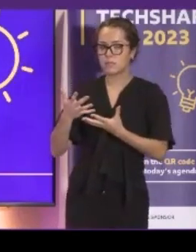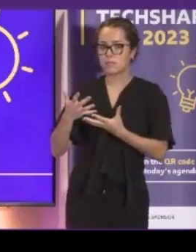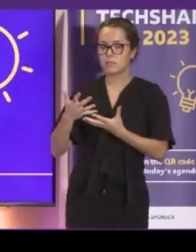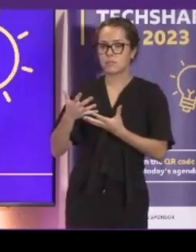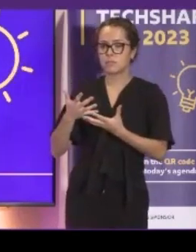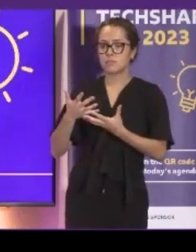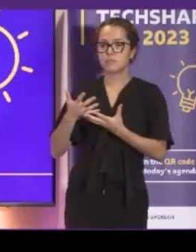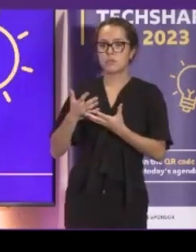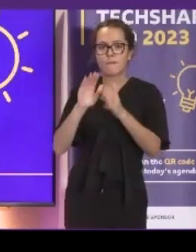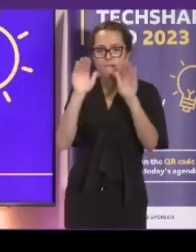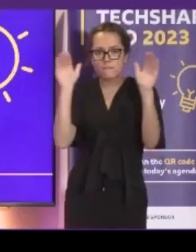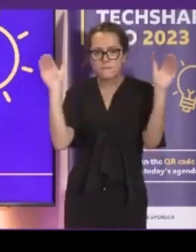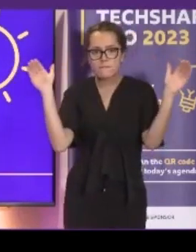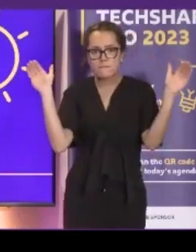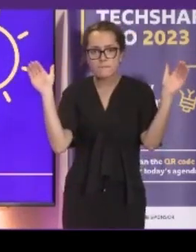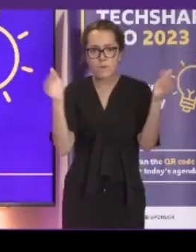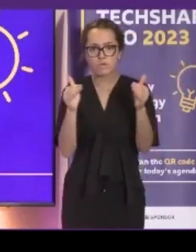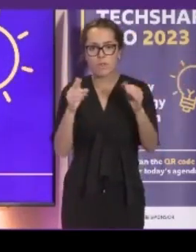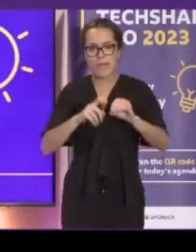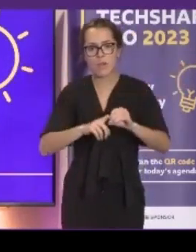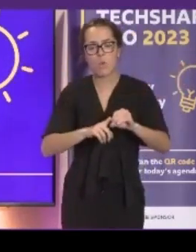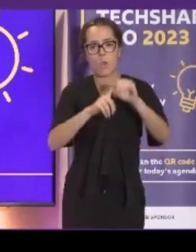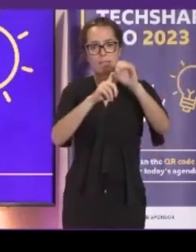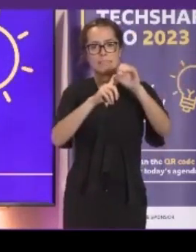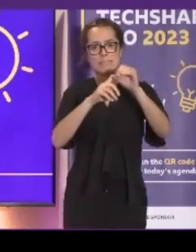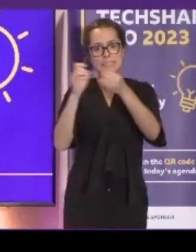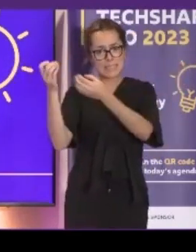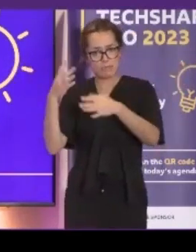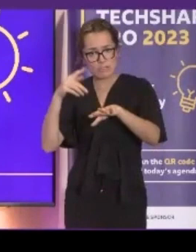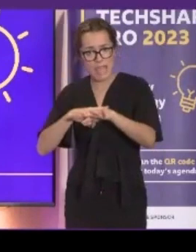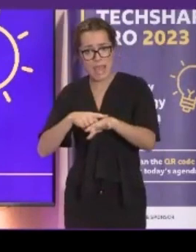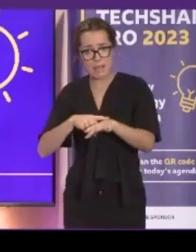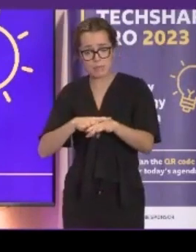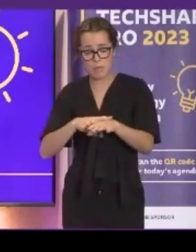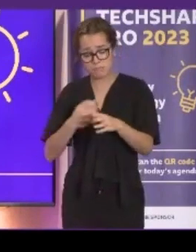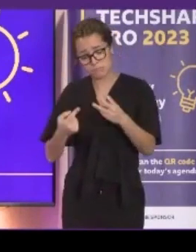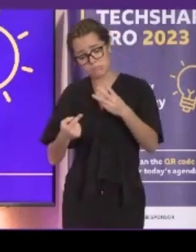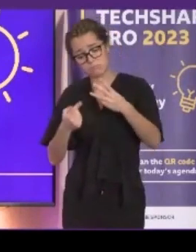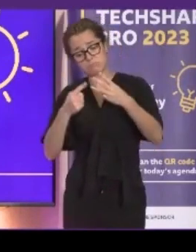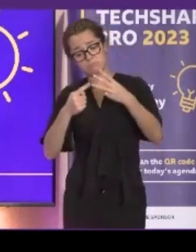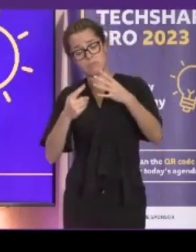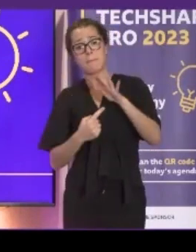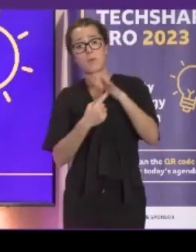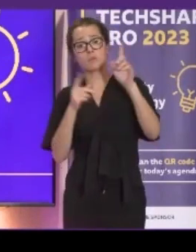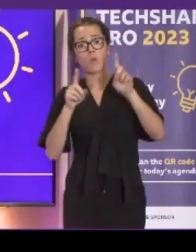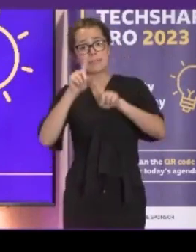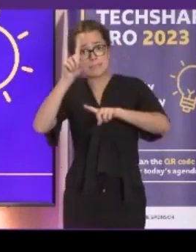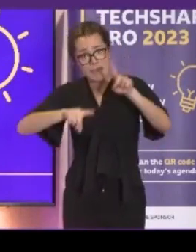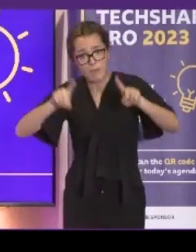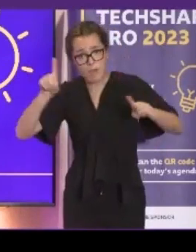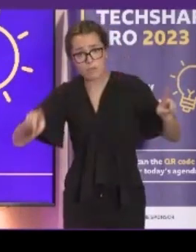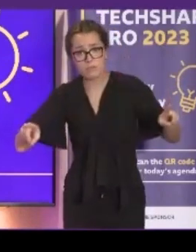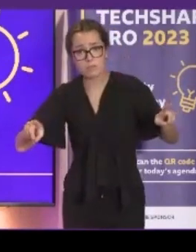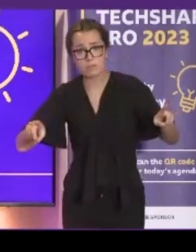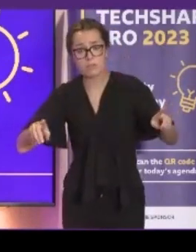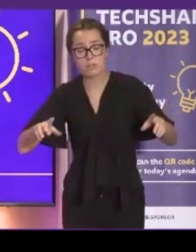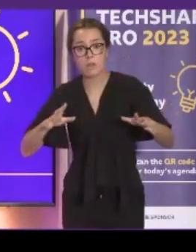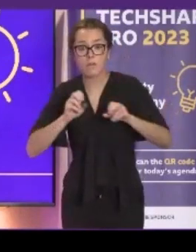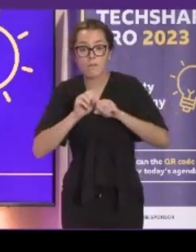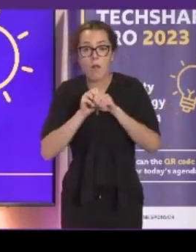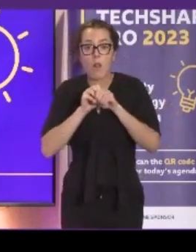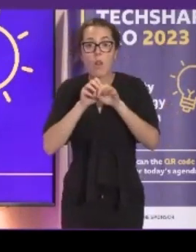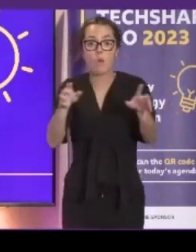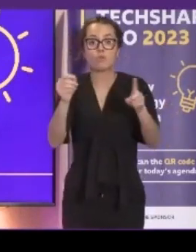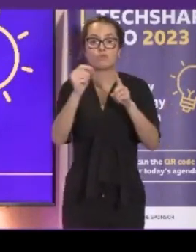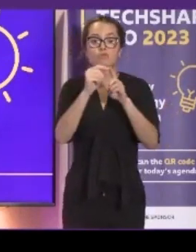that outside of quality and delivery times. We also want them to be diverse. So we've launched a portal where